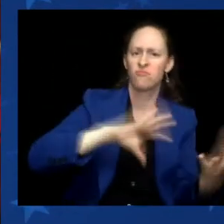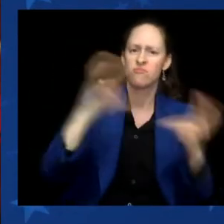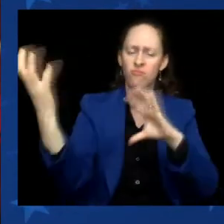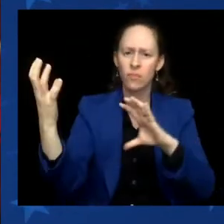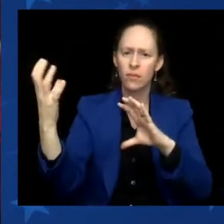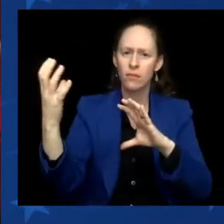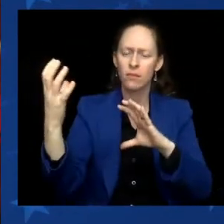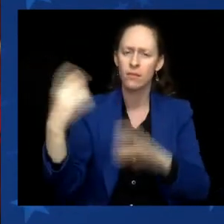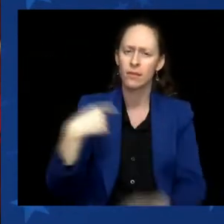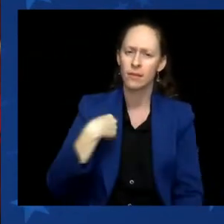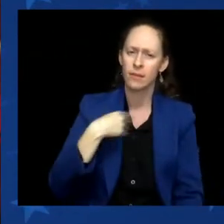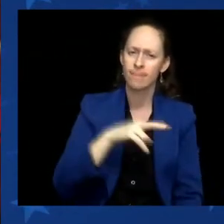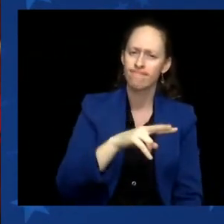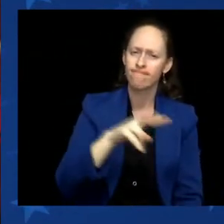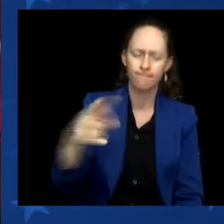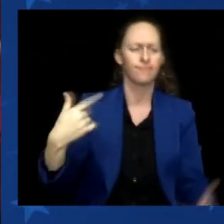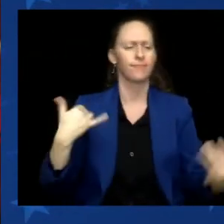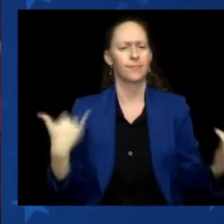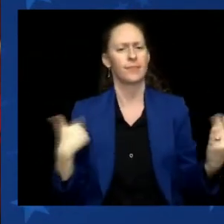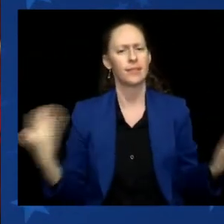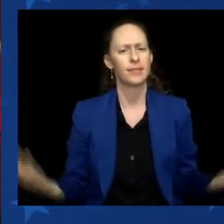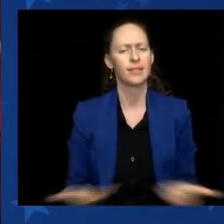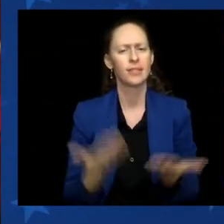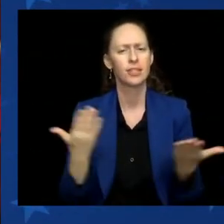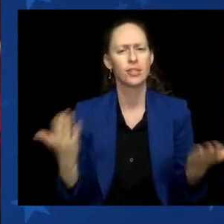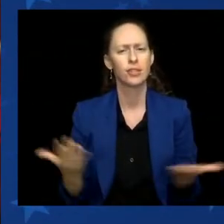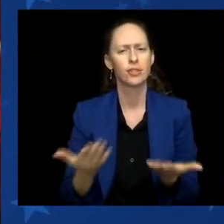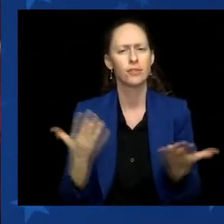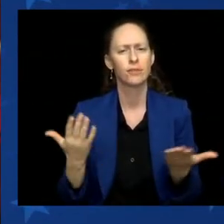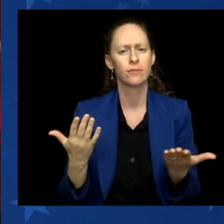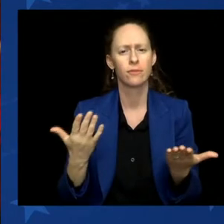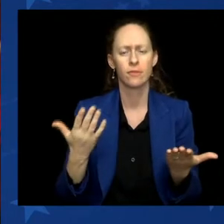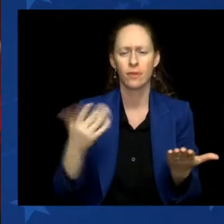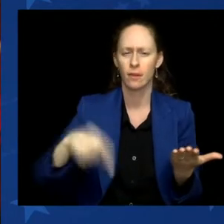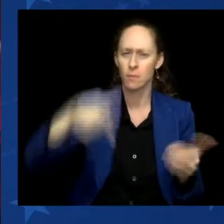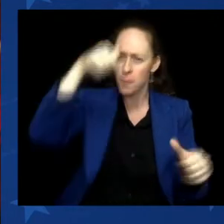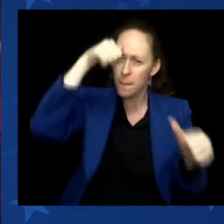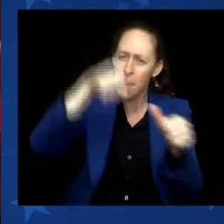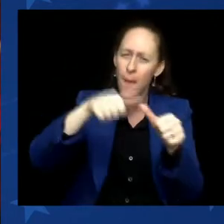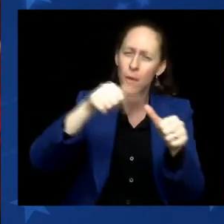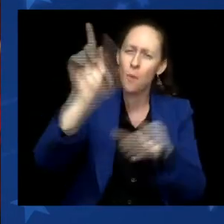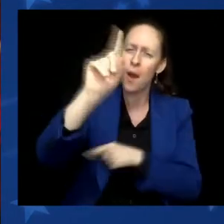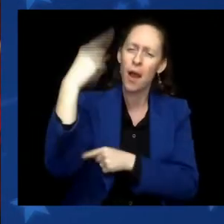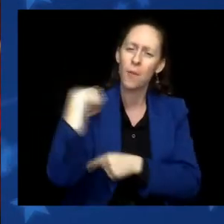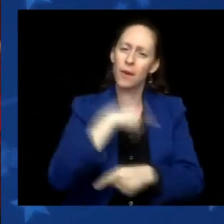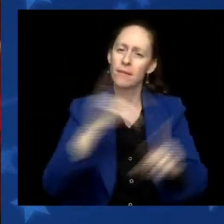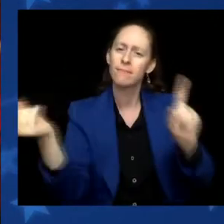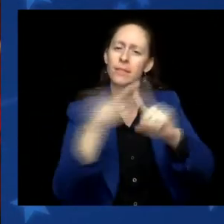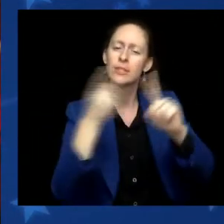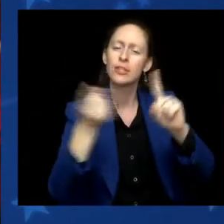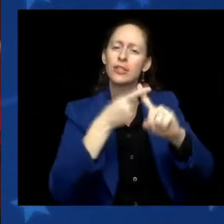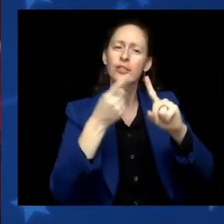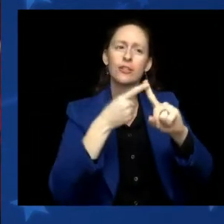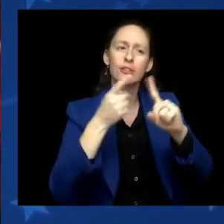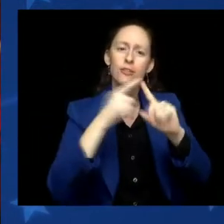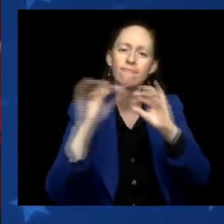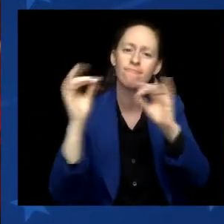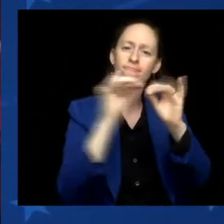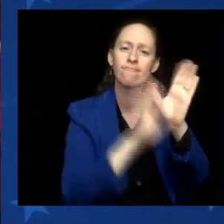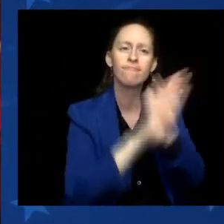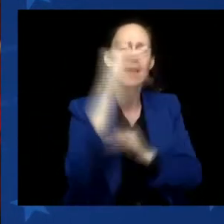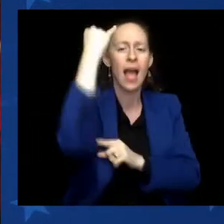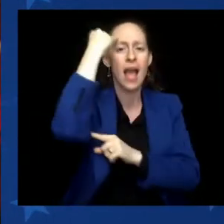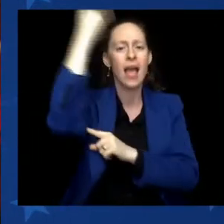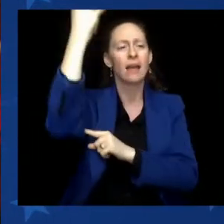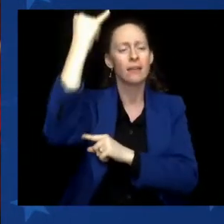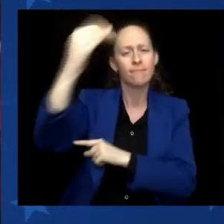to speak as plainly as I can to the nation about the threats we face, about the